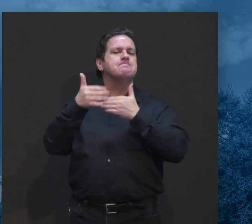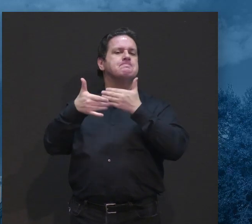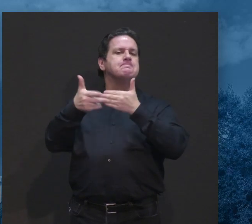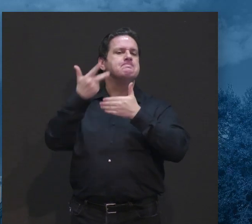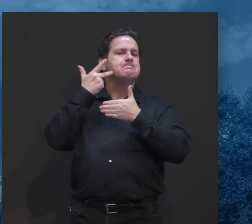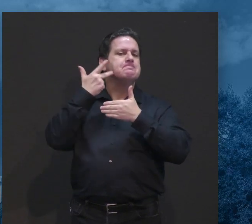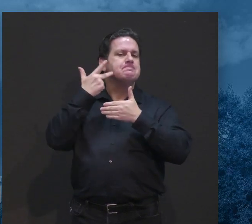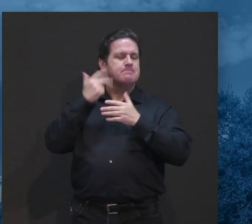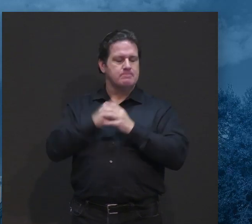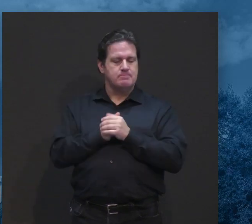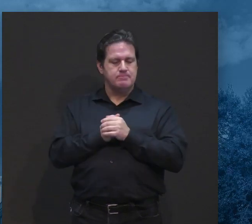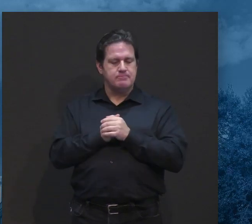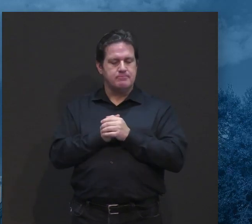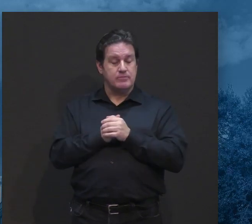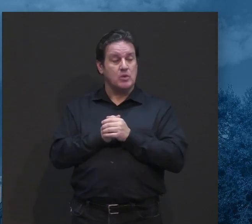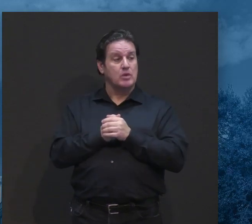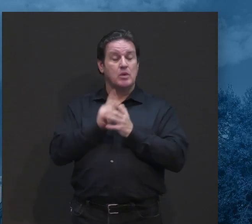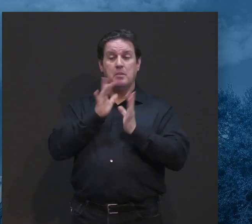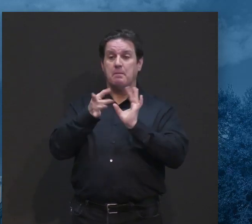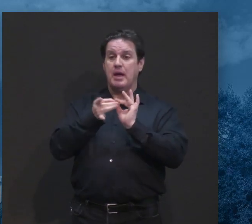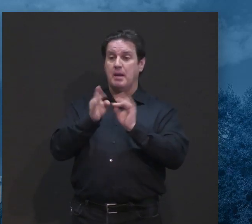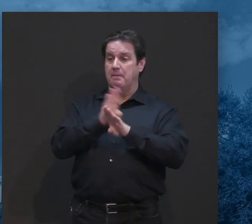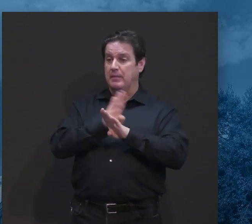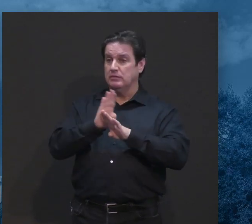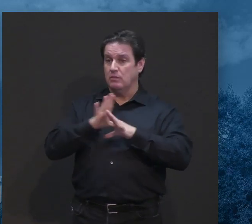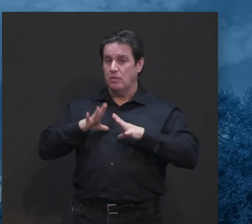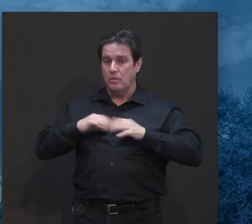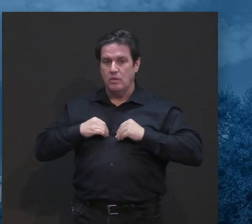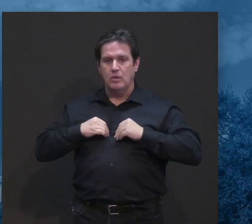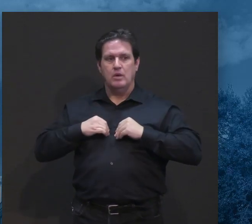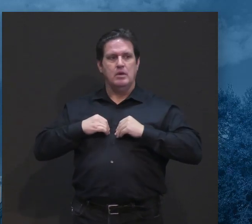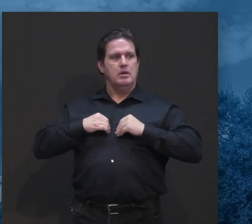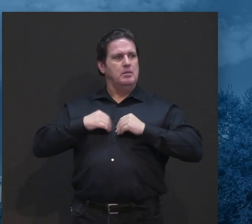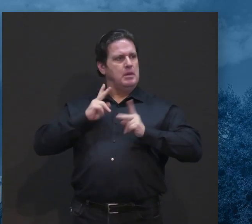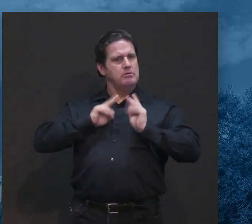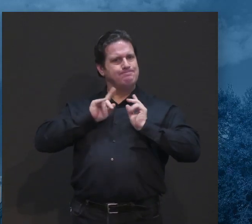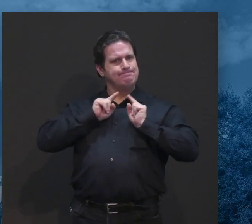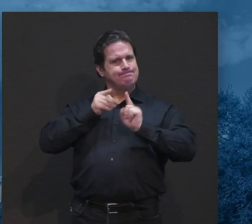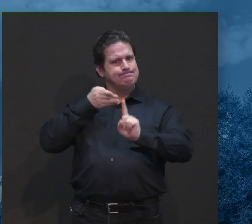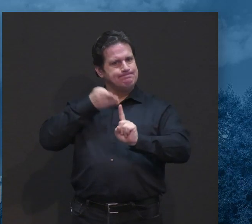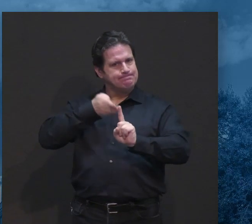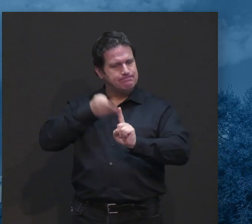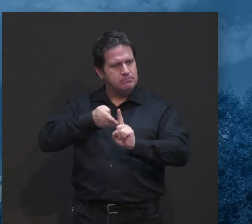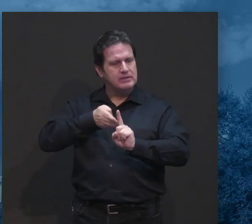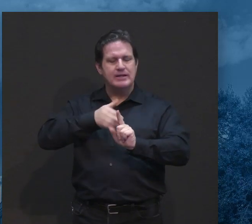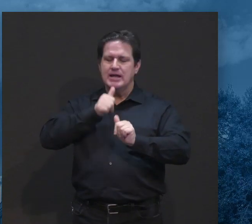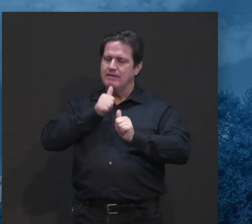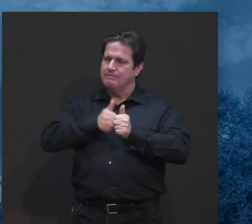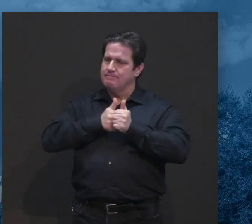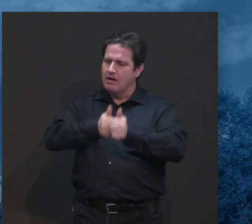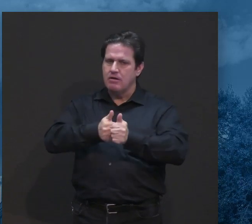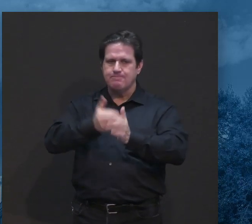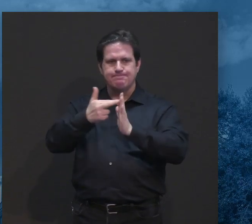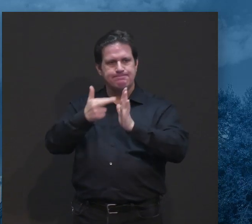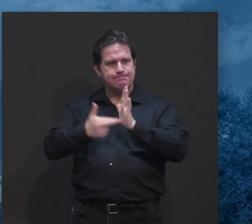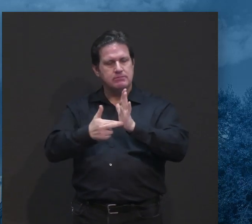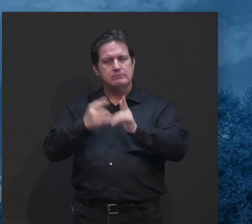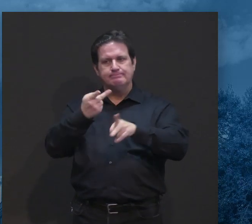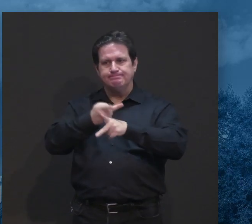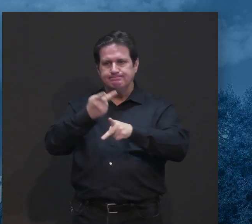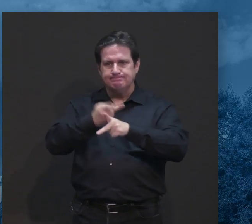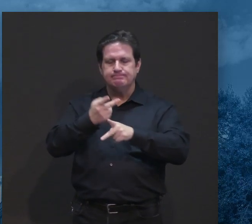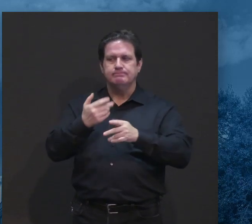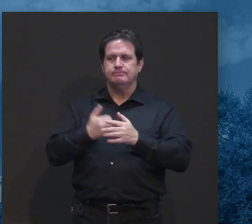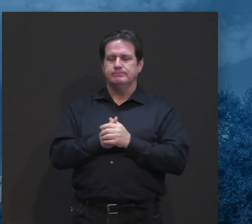is a message to everyone, business owners and patrons, that you got to follow the rules and make sure you're careful so